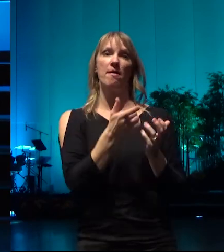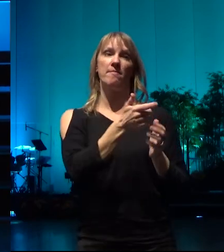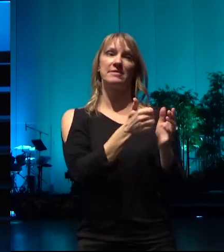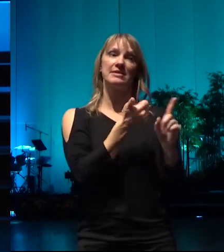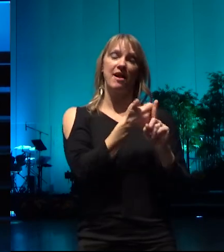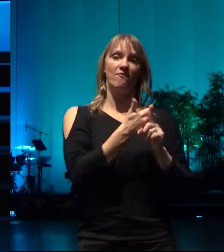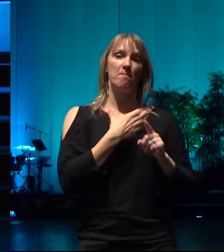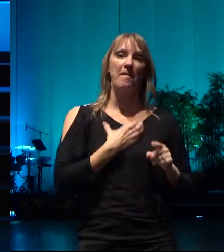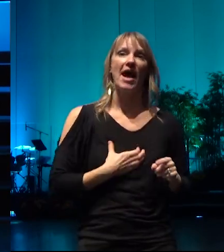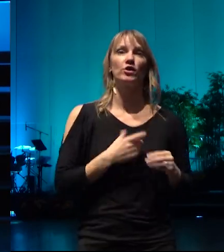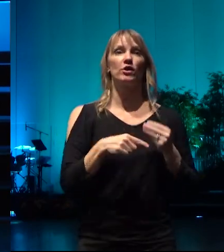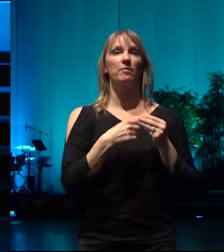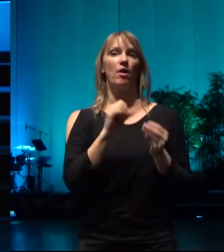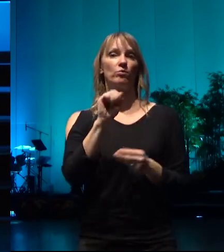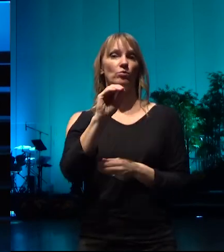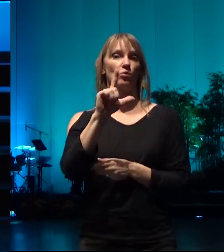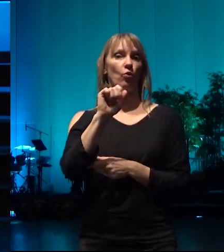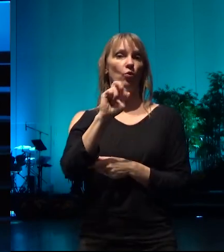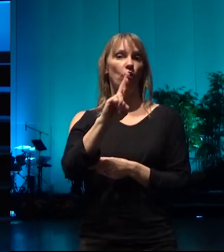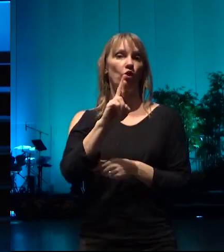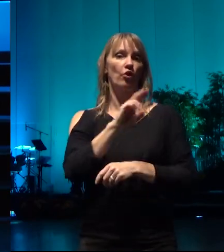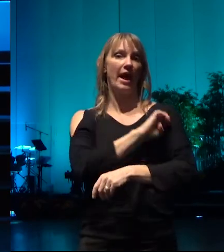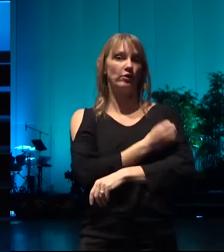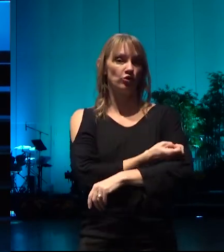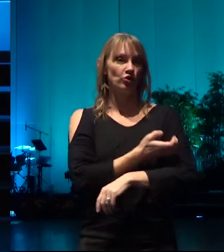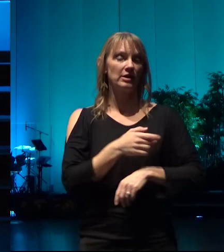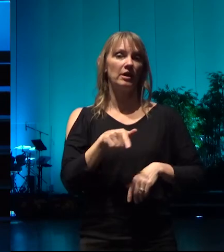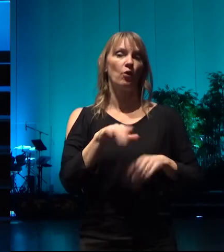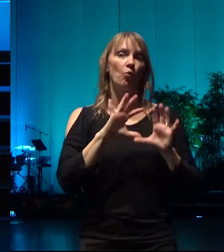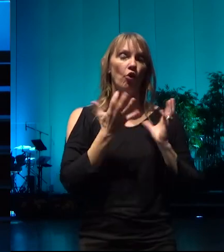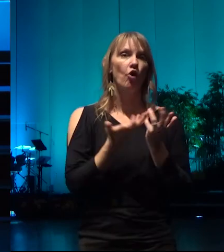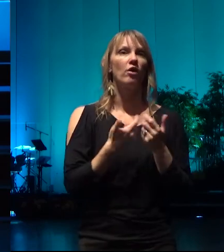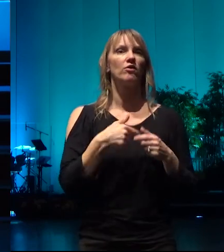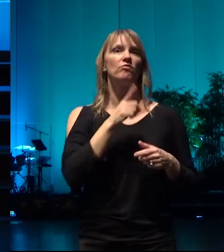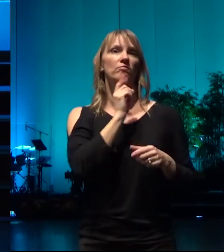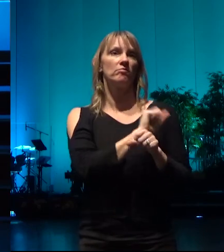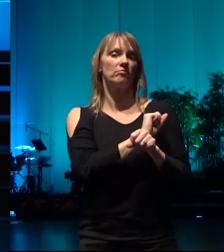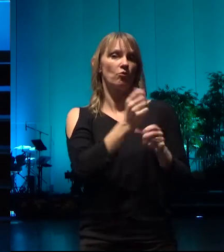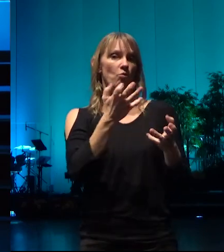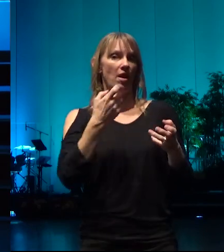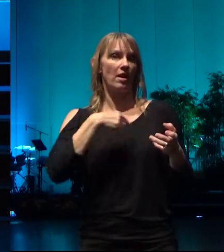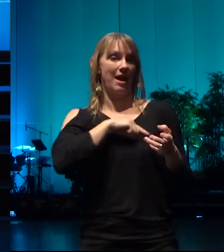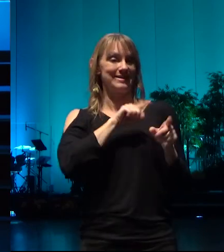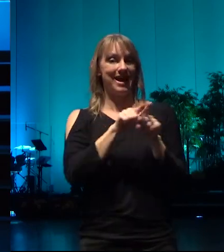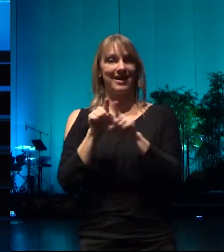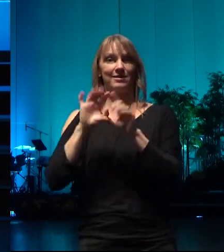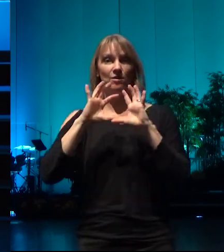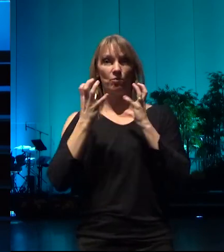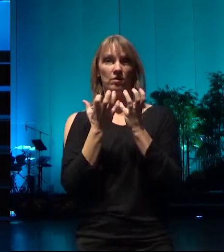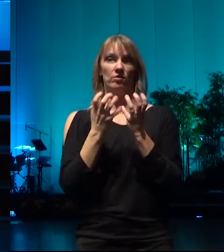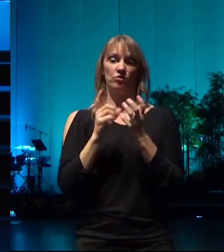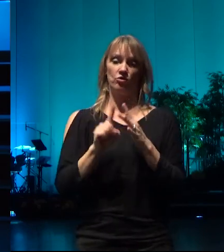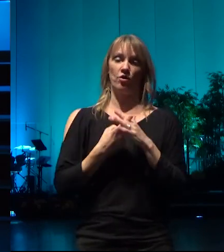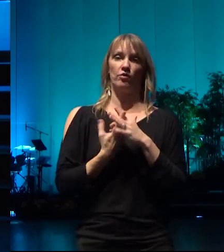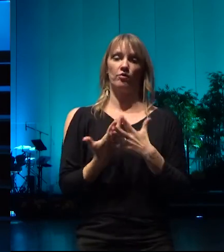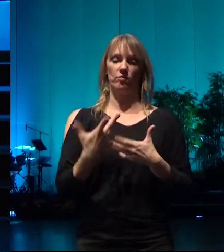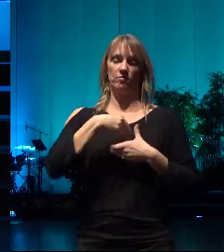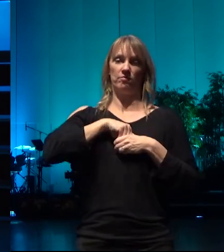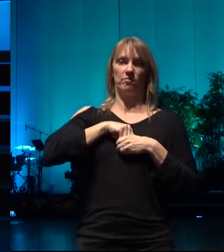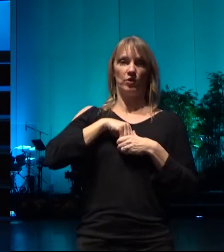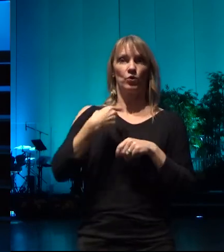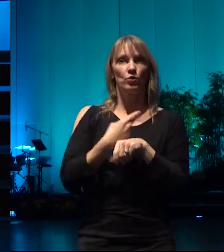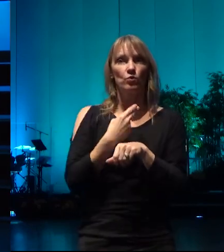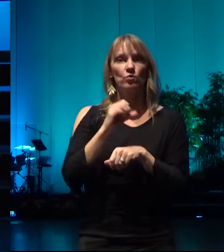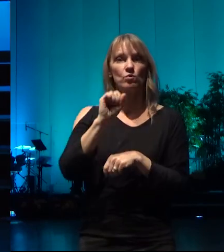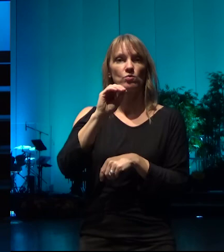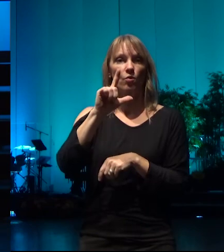help save our planet, was really into the ecology of our planet. And he was also full of heart and connection. And I'd like to